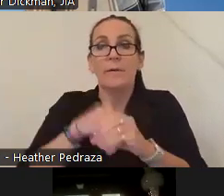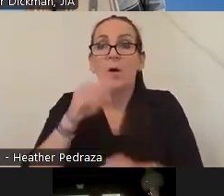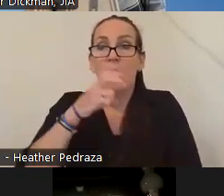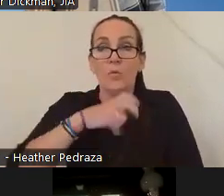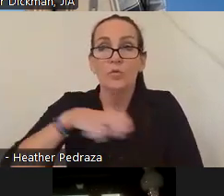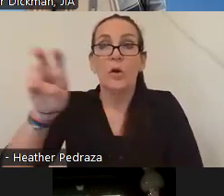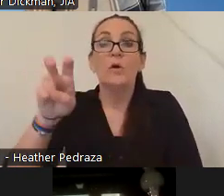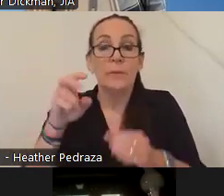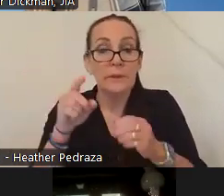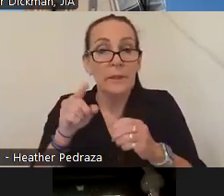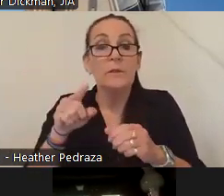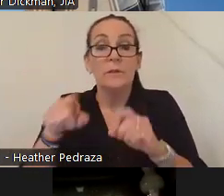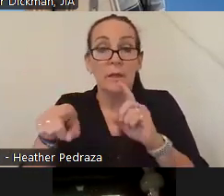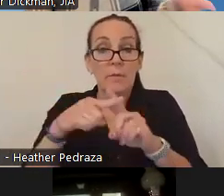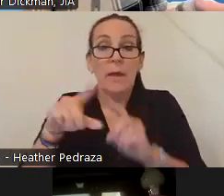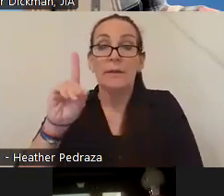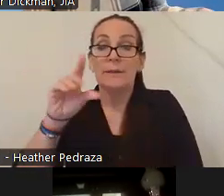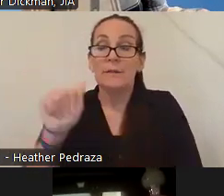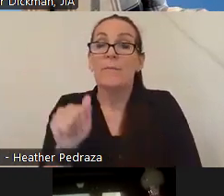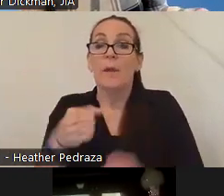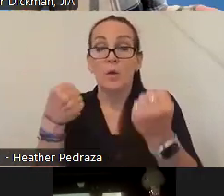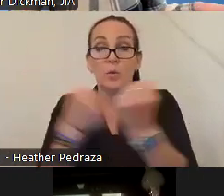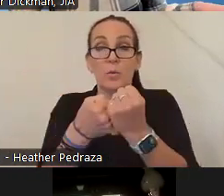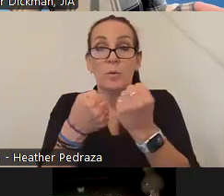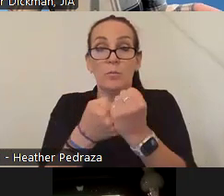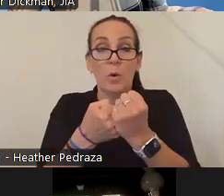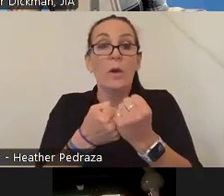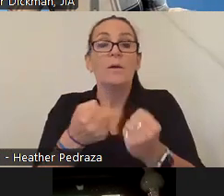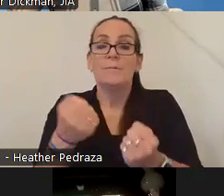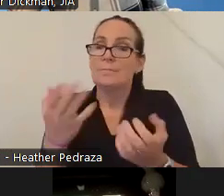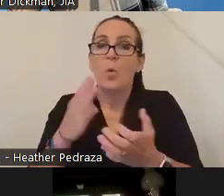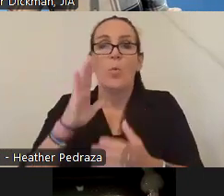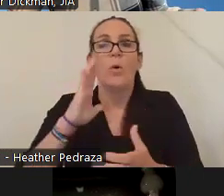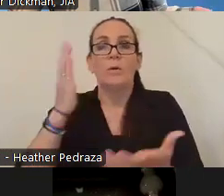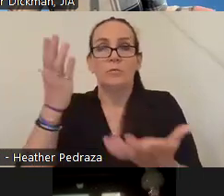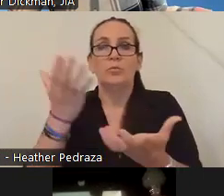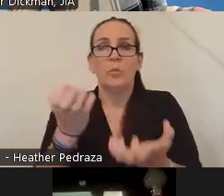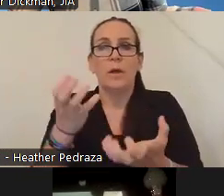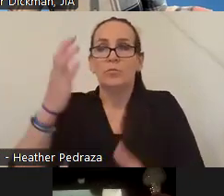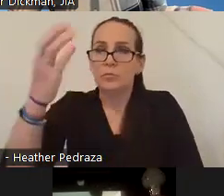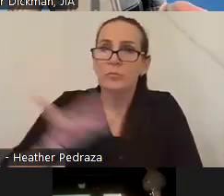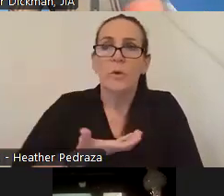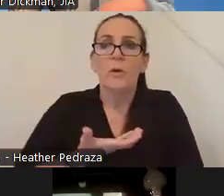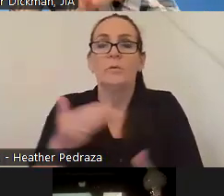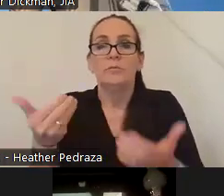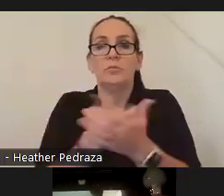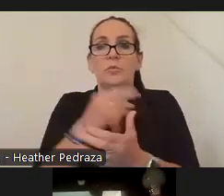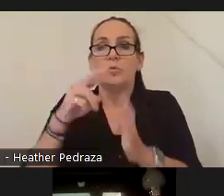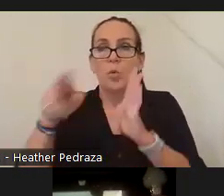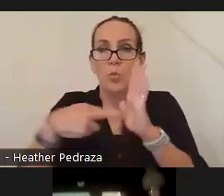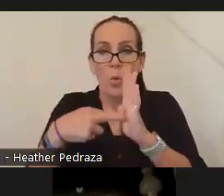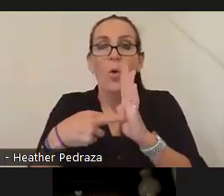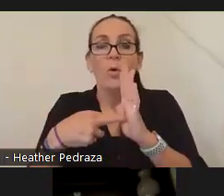disability advocacy. And I just want to welcome in his new role as co-chair of the transportation sub for the